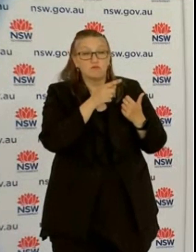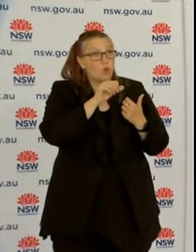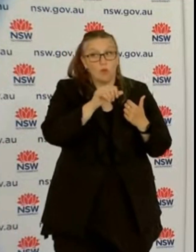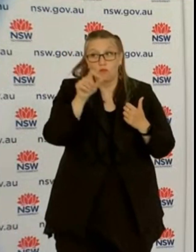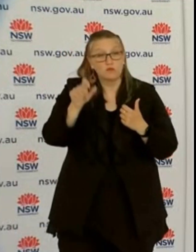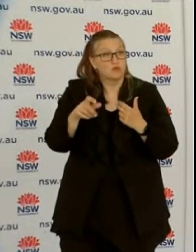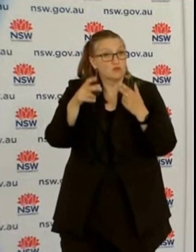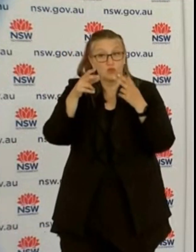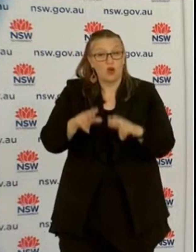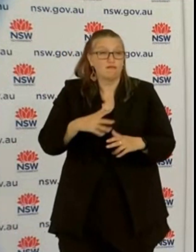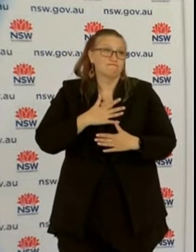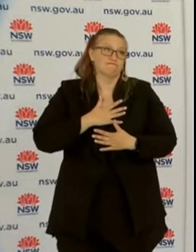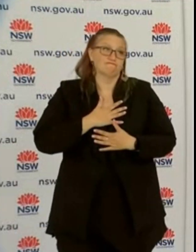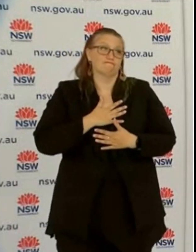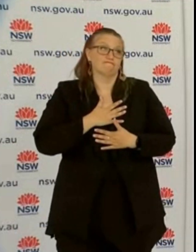individuals who have lost their lives.